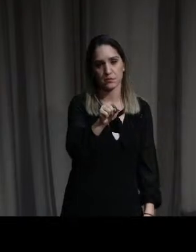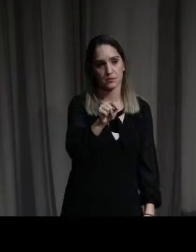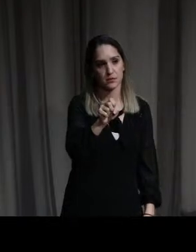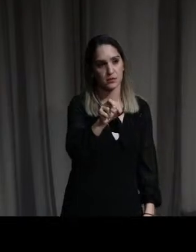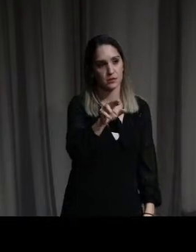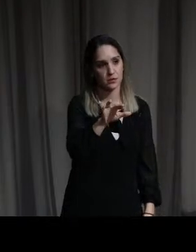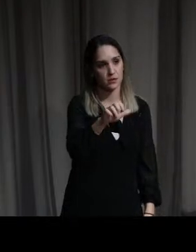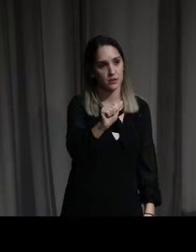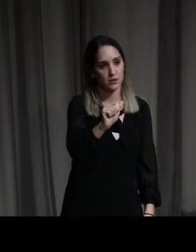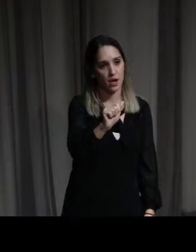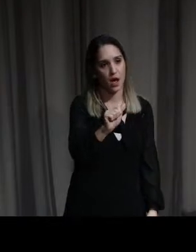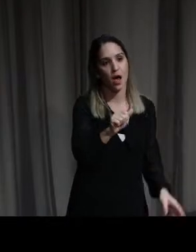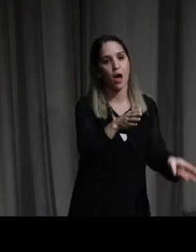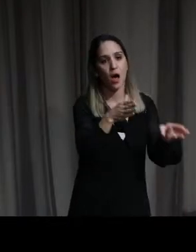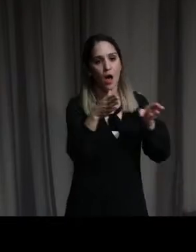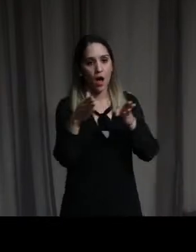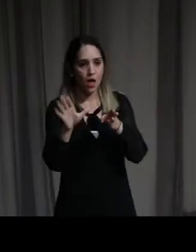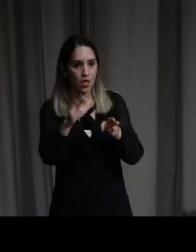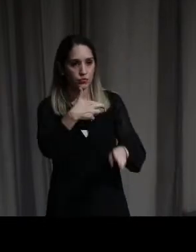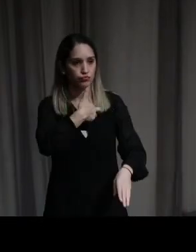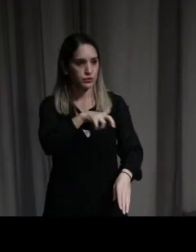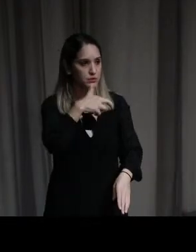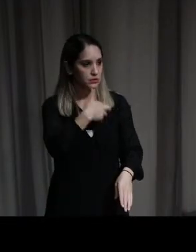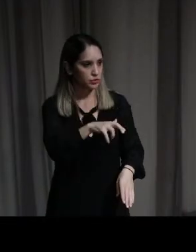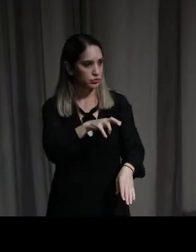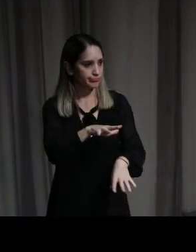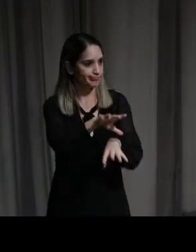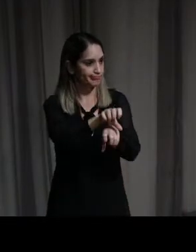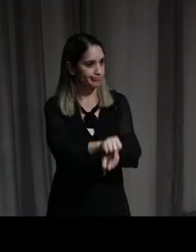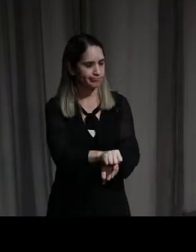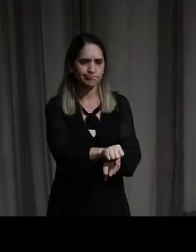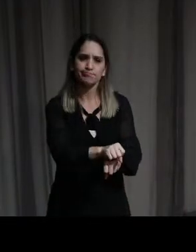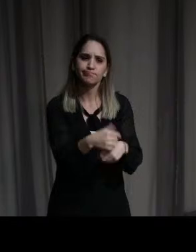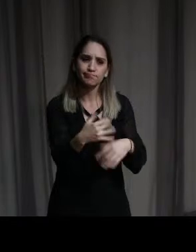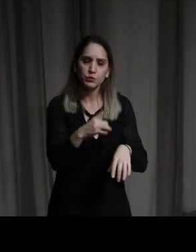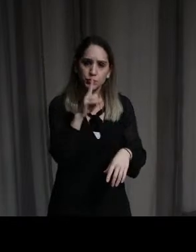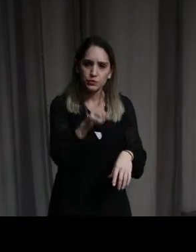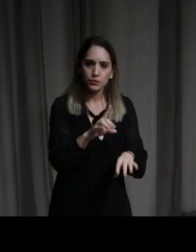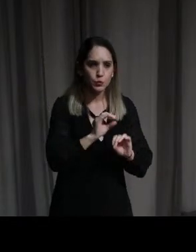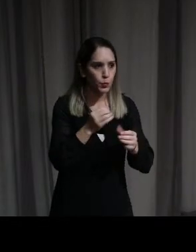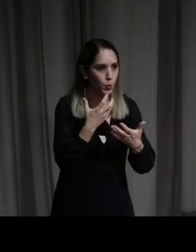orishas and the rituals as well. So there's no doubt that